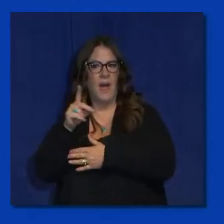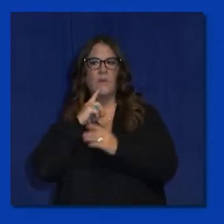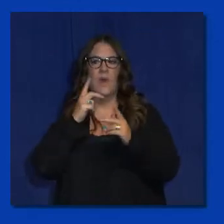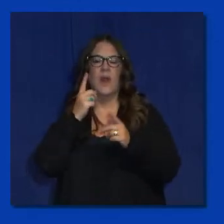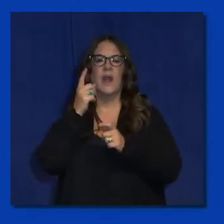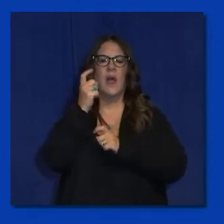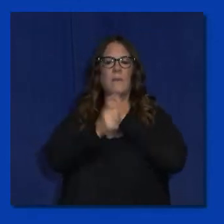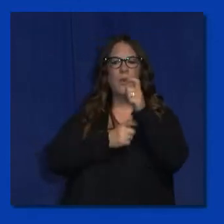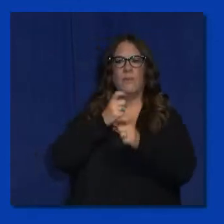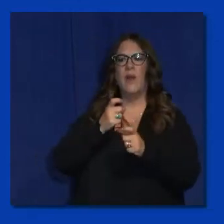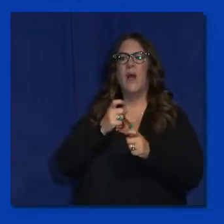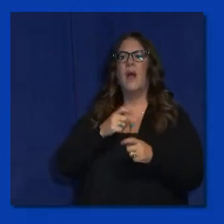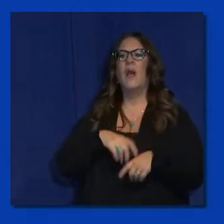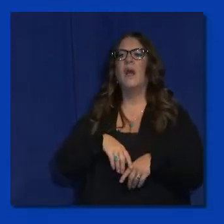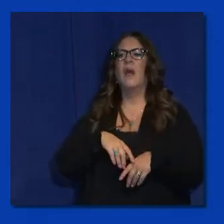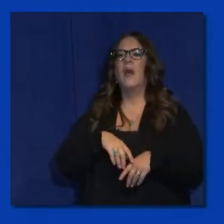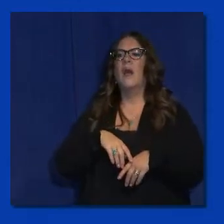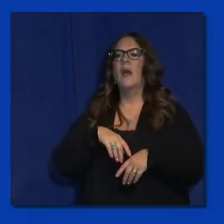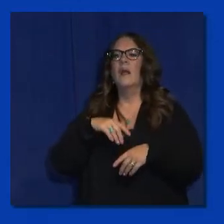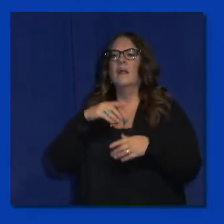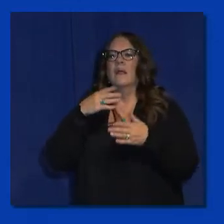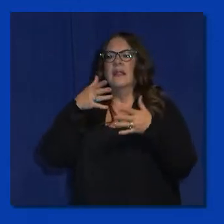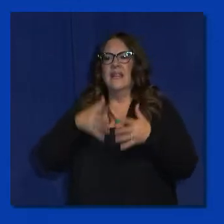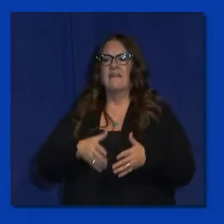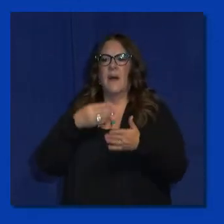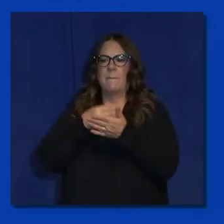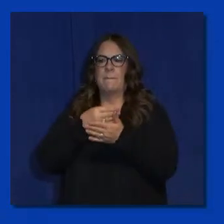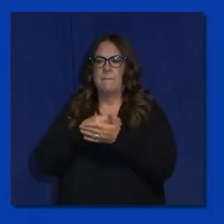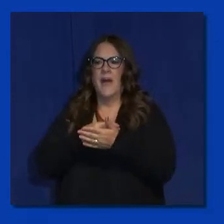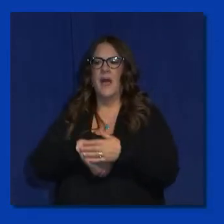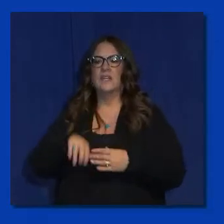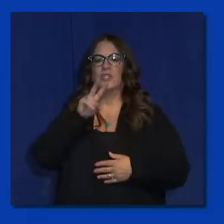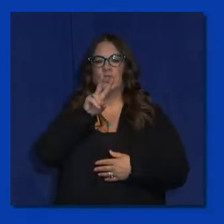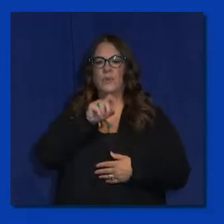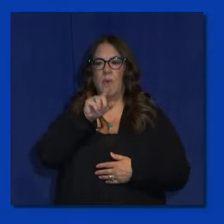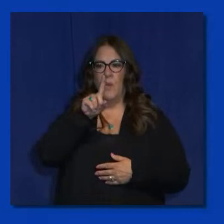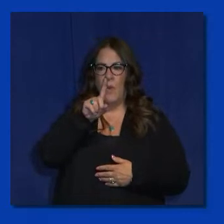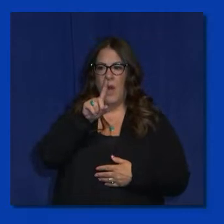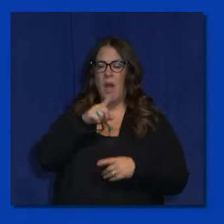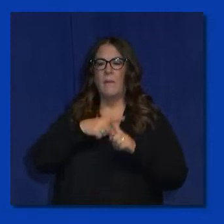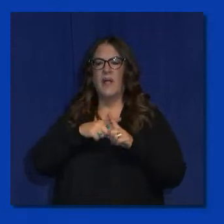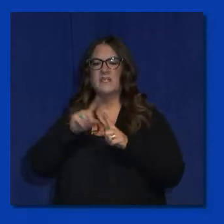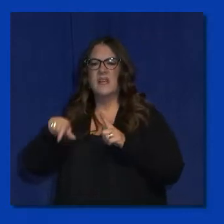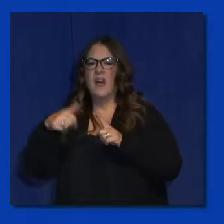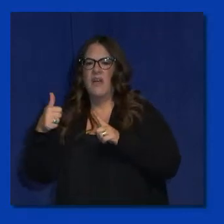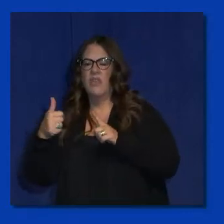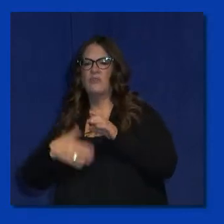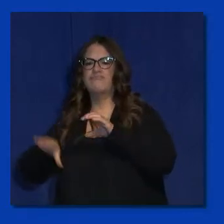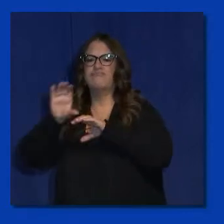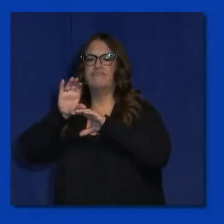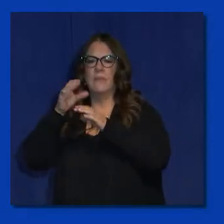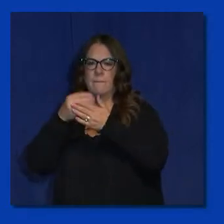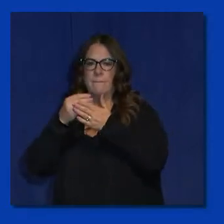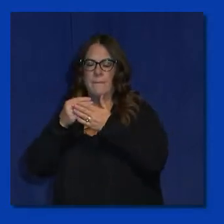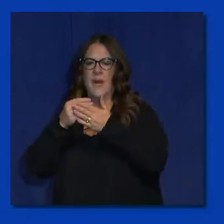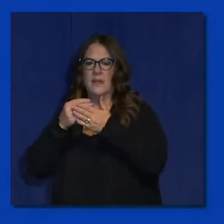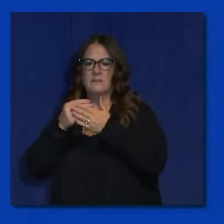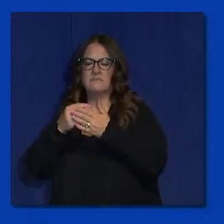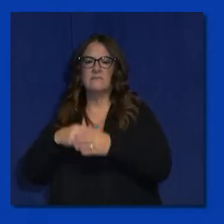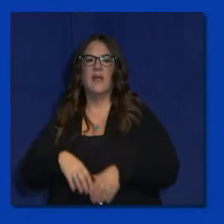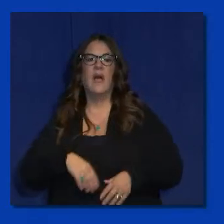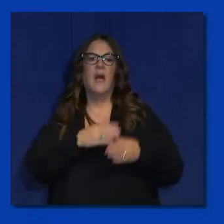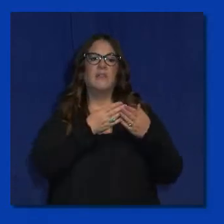billion of the remaining. That's the rest of that bond, $1.4 million. It's not reflected here. But we're going to increase the general